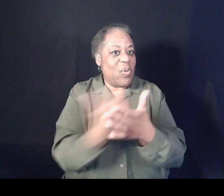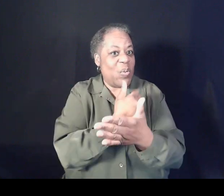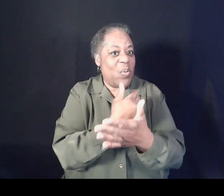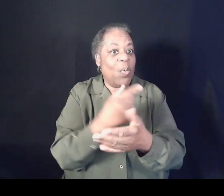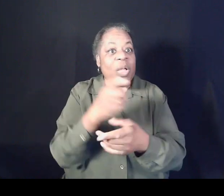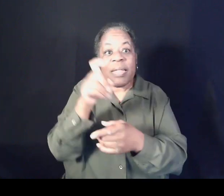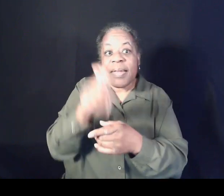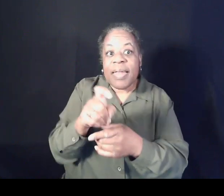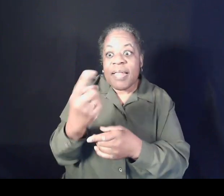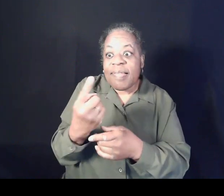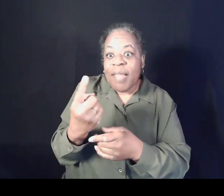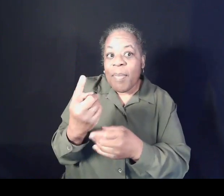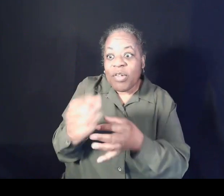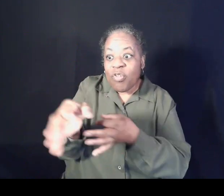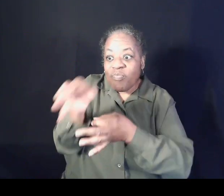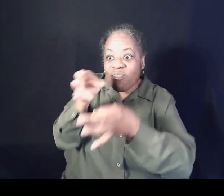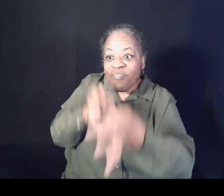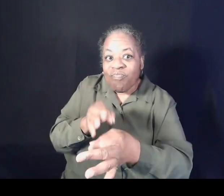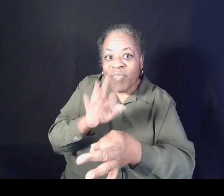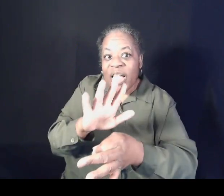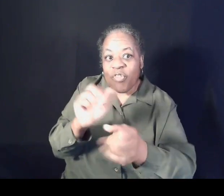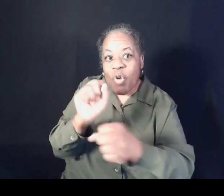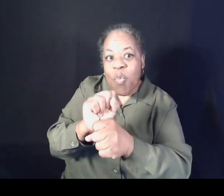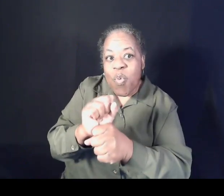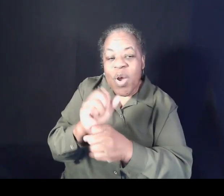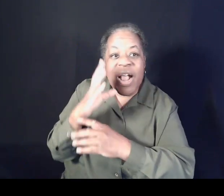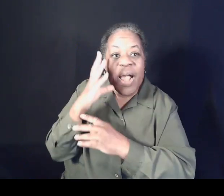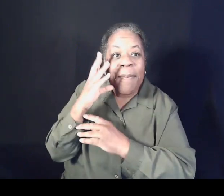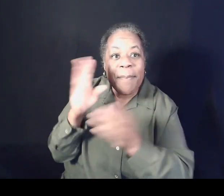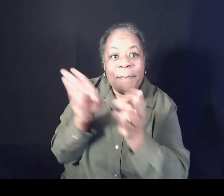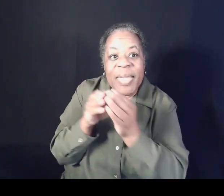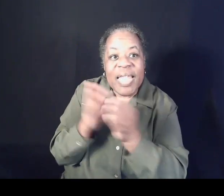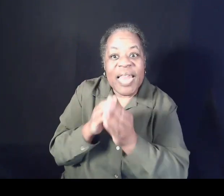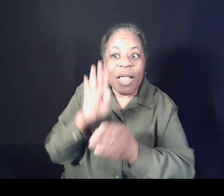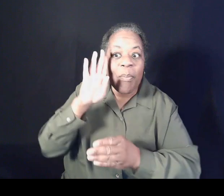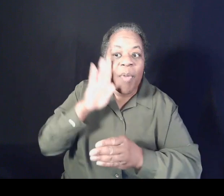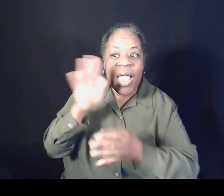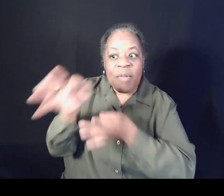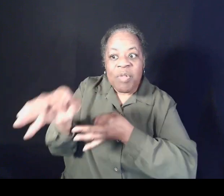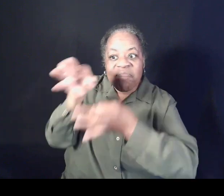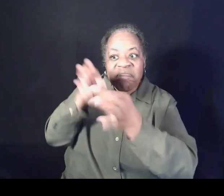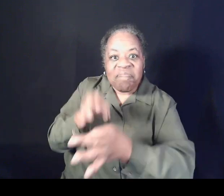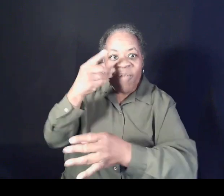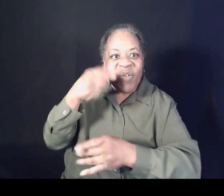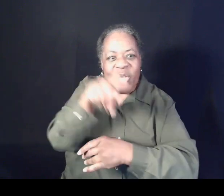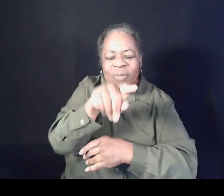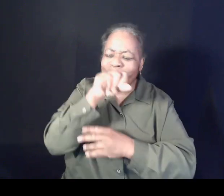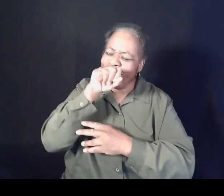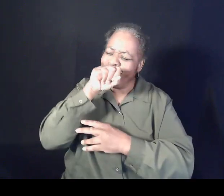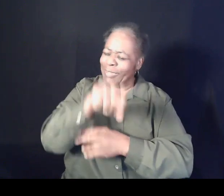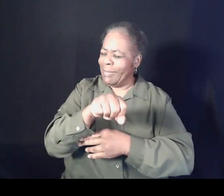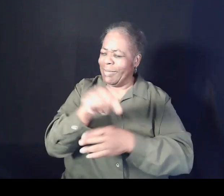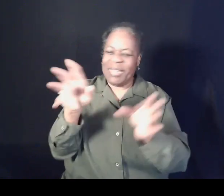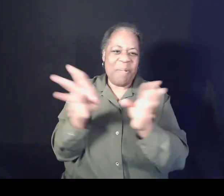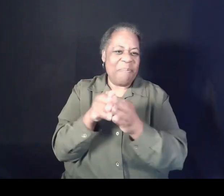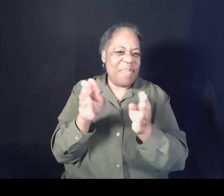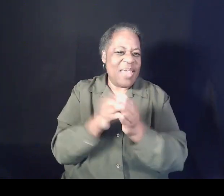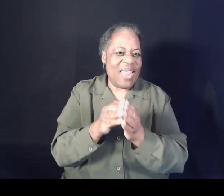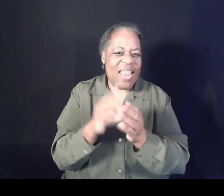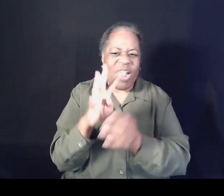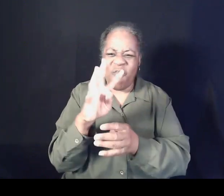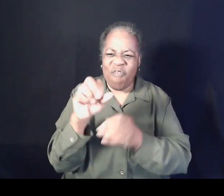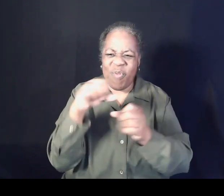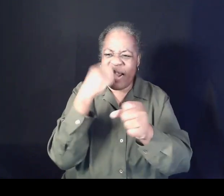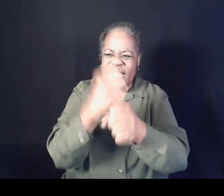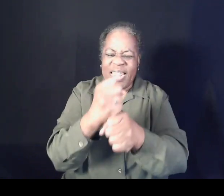someone to fill in for you at a work meeting, Brian will sit in for you. He loves meetings. After four decades of